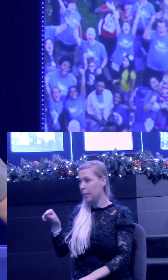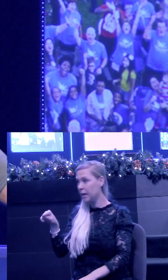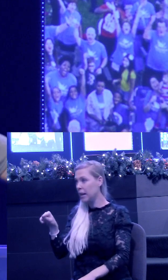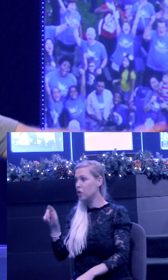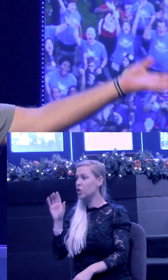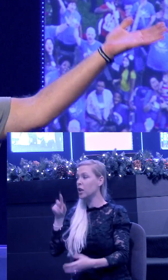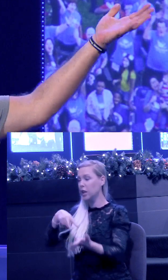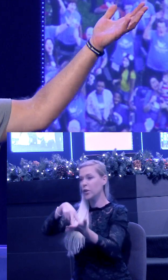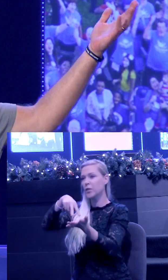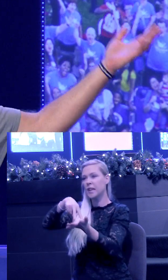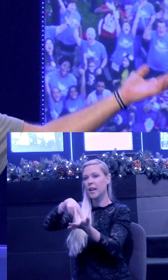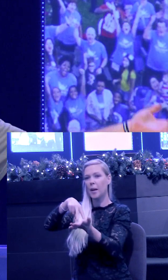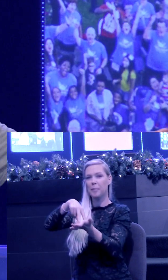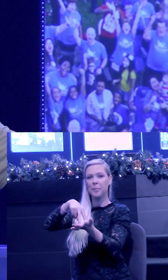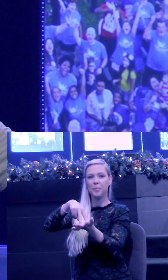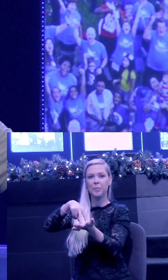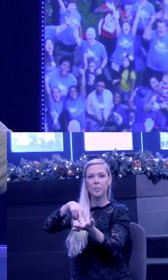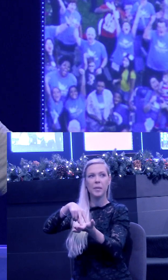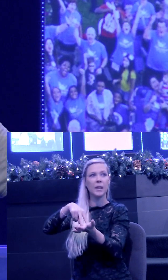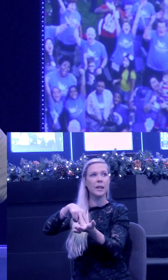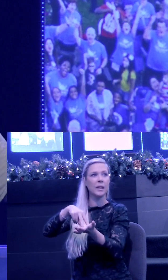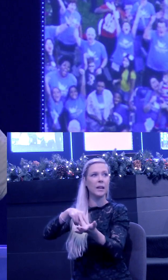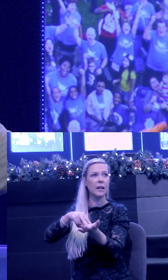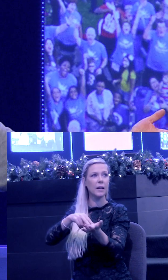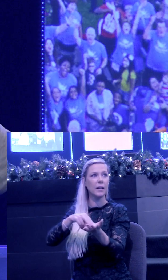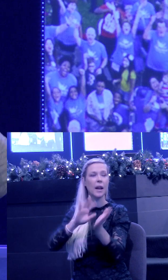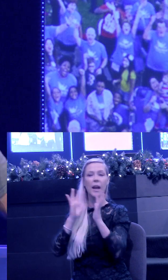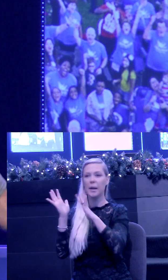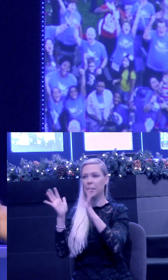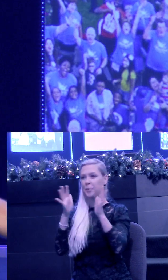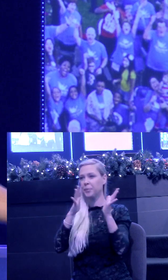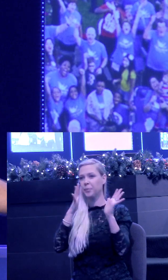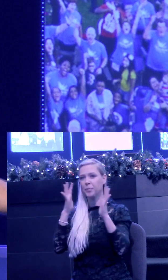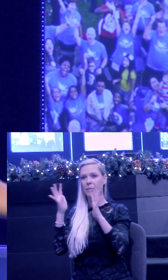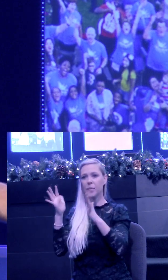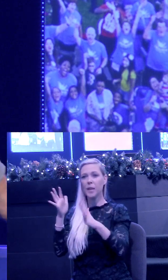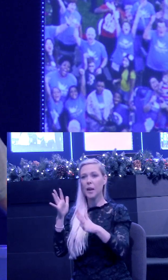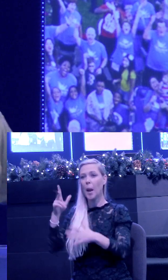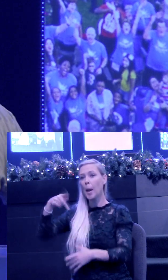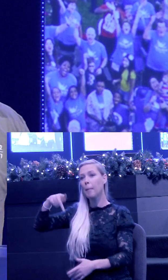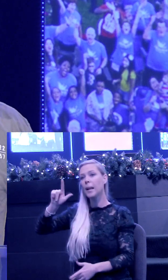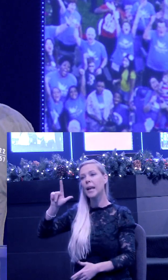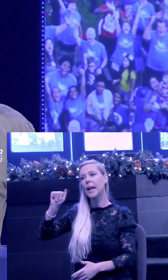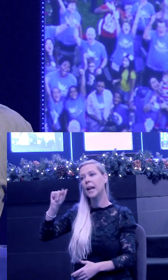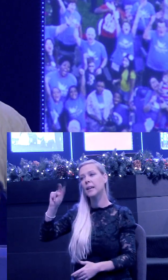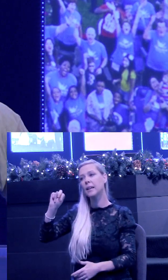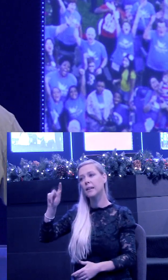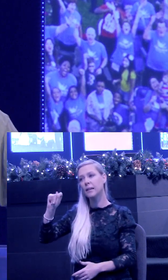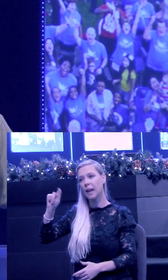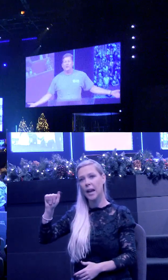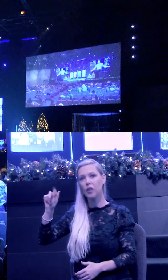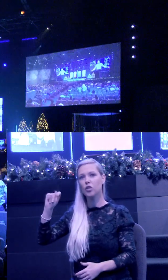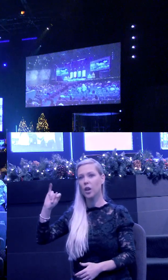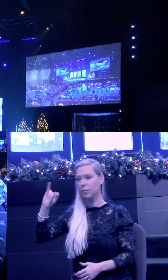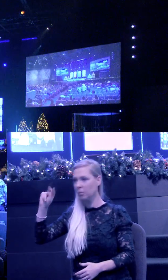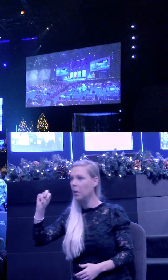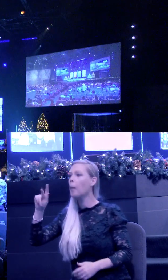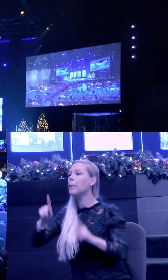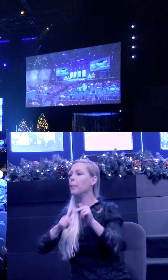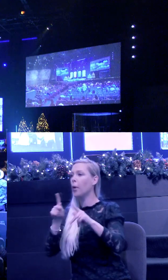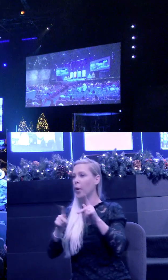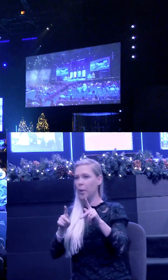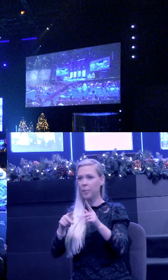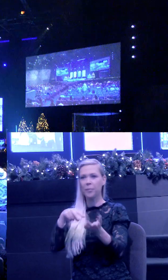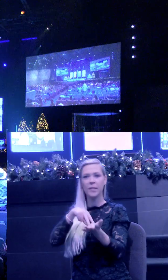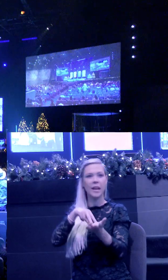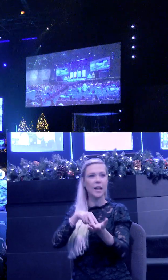would you go ahead and stand right now? And the rest of the community family, you need to appreciate these. So plantation people, I know some of you are here, so please go ahead and